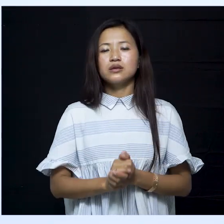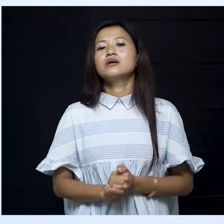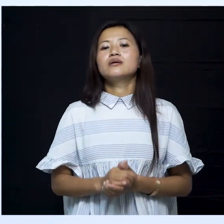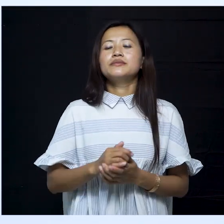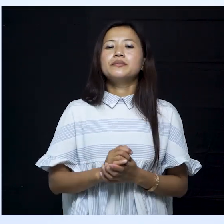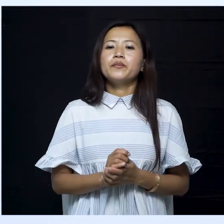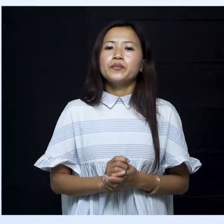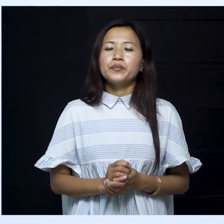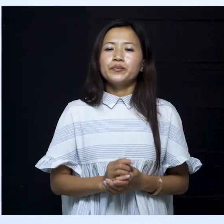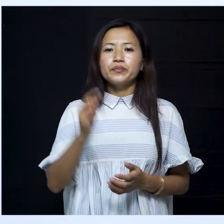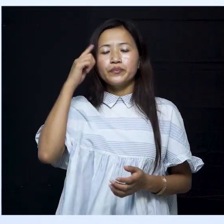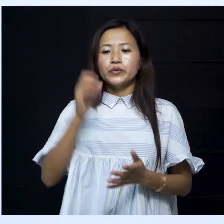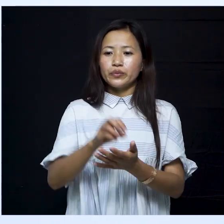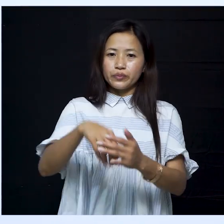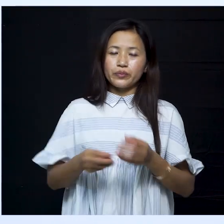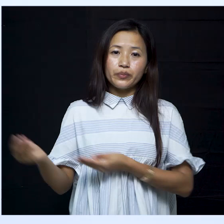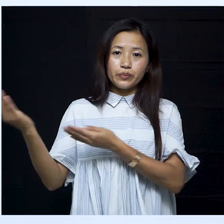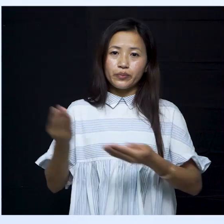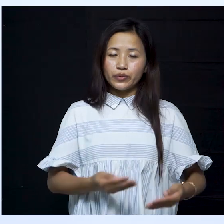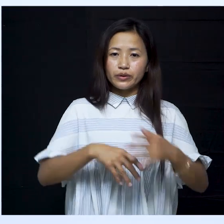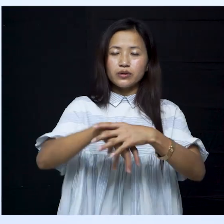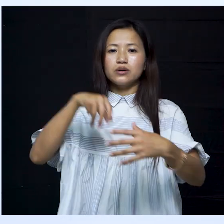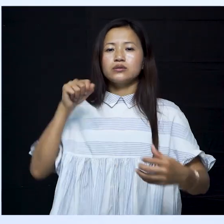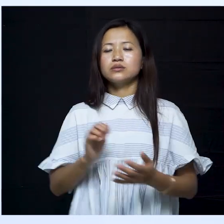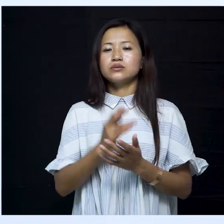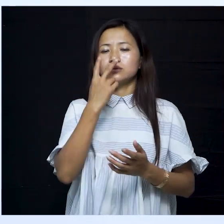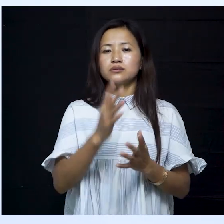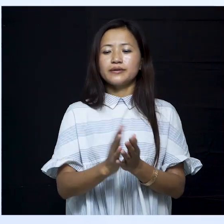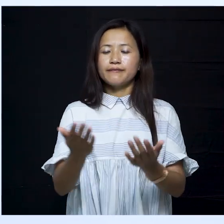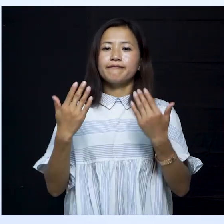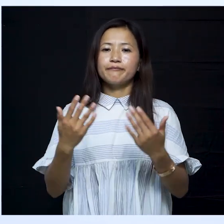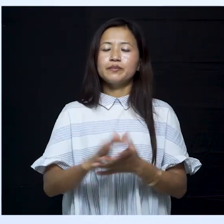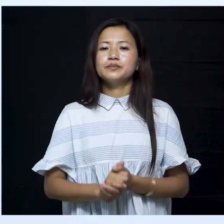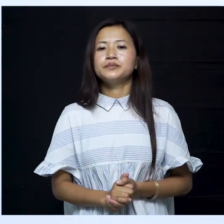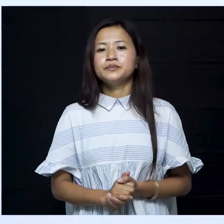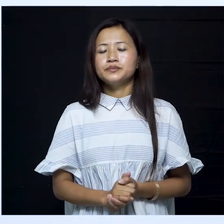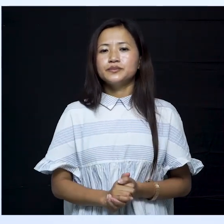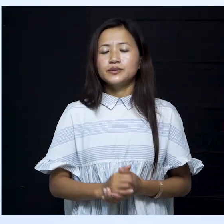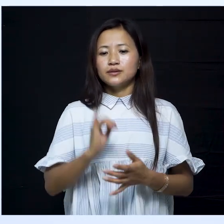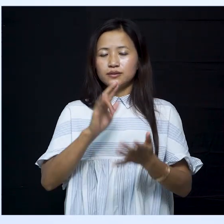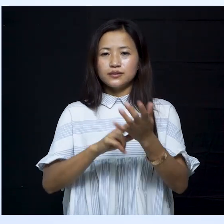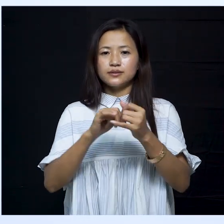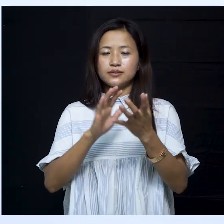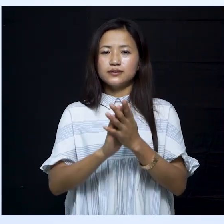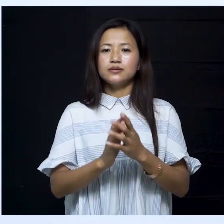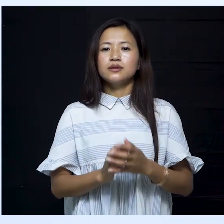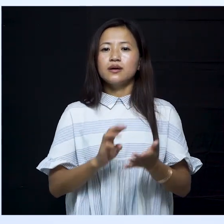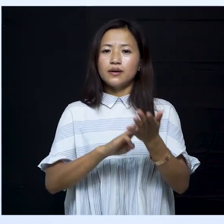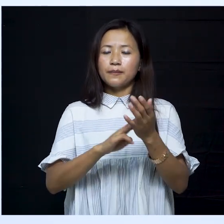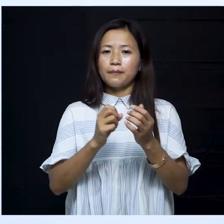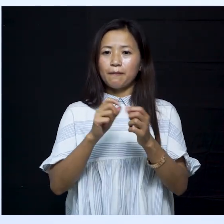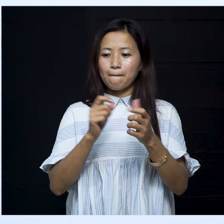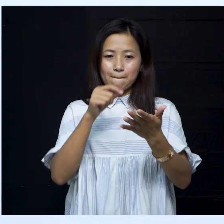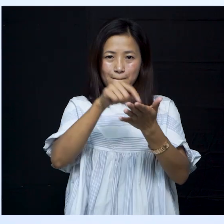fact, to bring out or to ridicule a fact. For instance, some of the differences, marked differences that